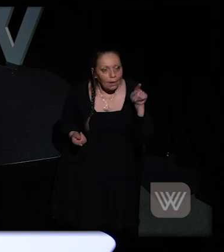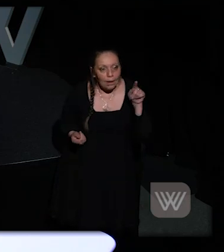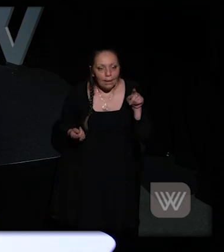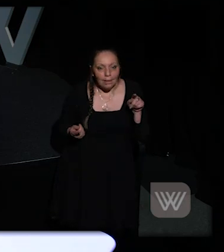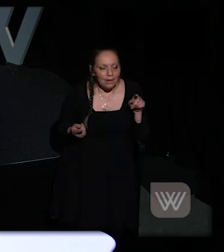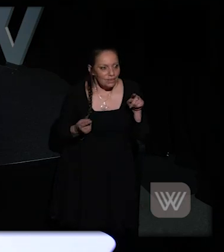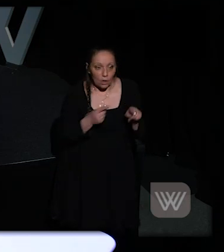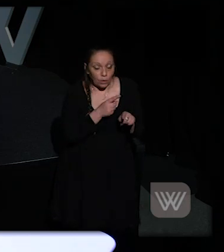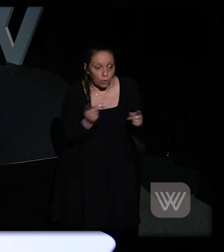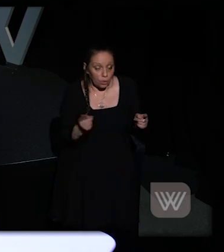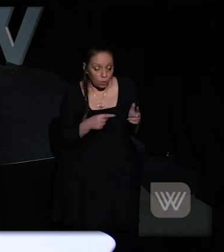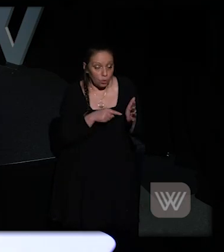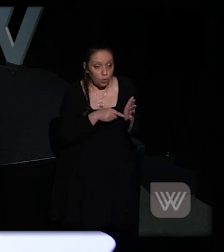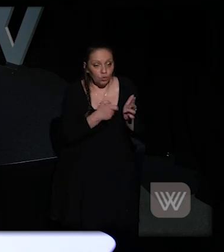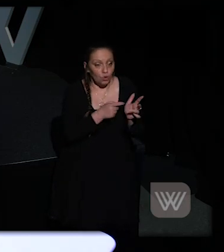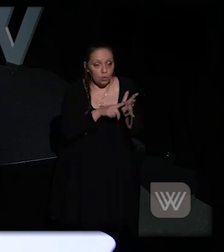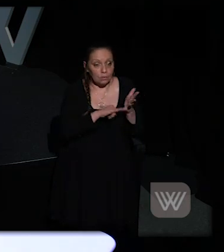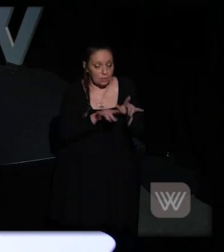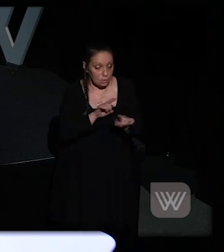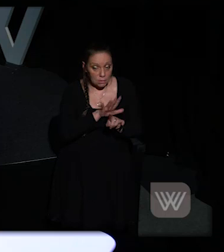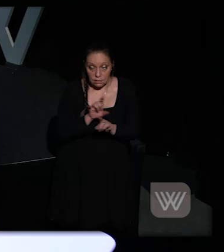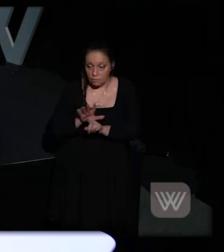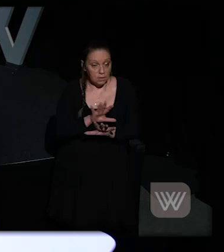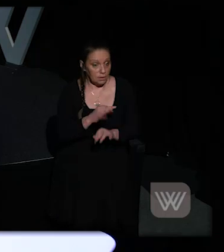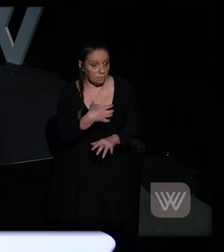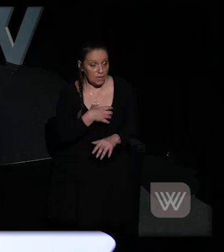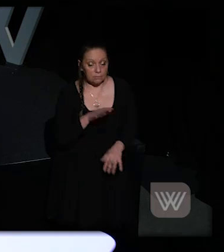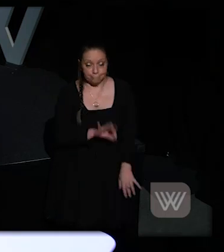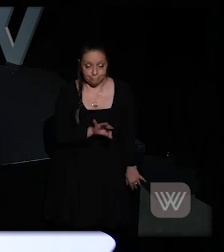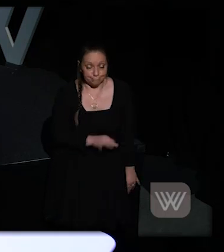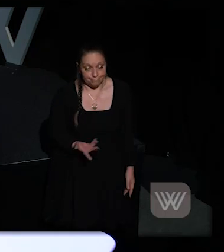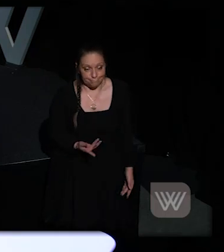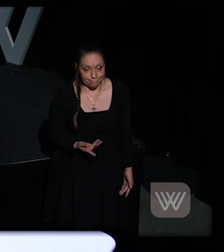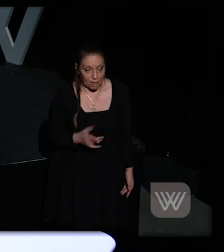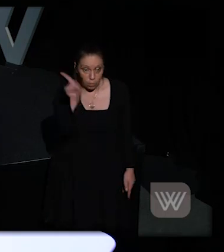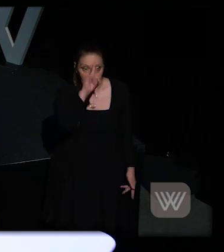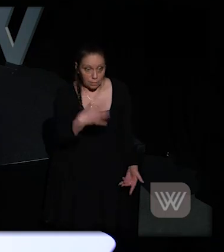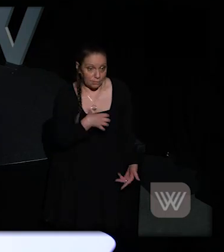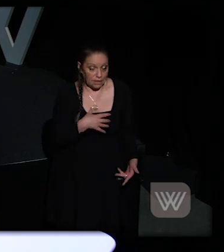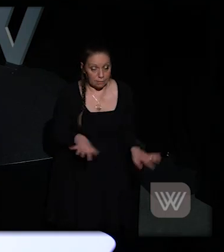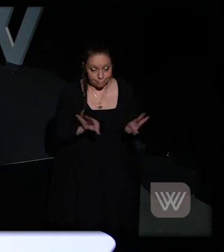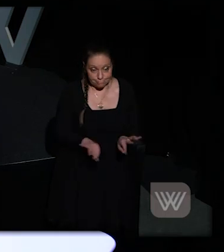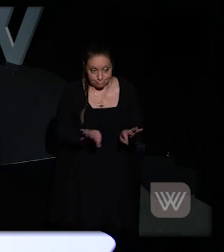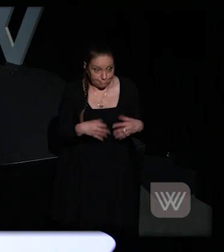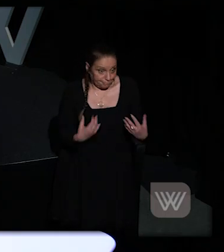afraid. So at the moment, they're not scared.